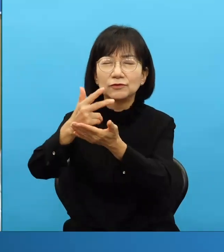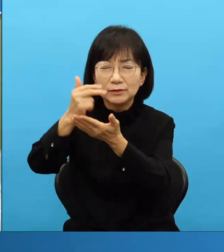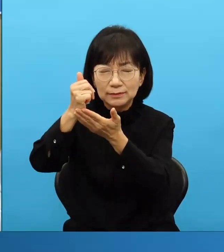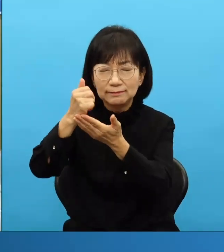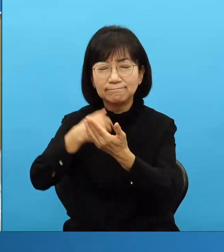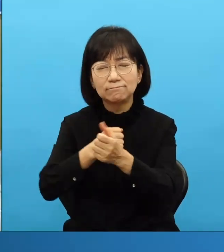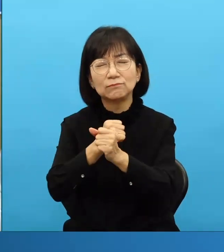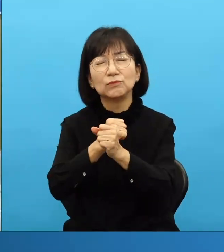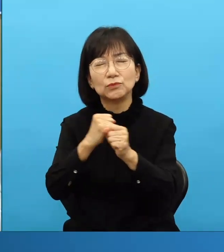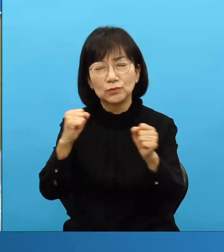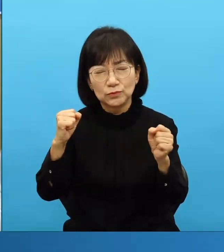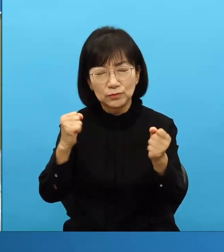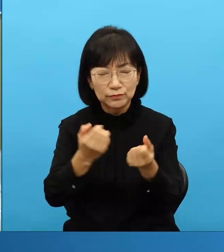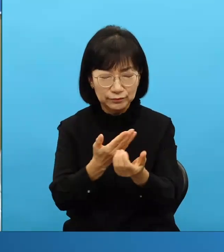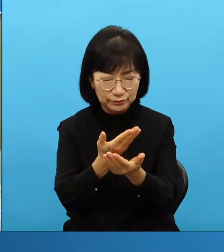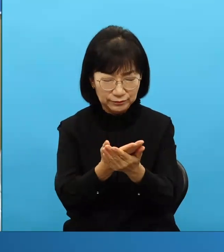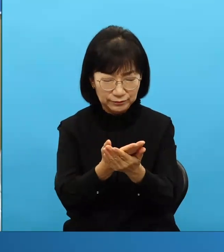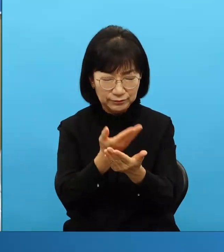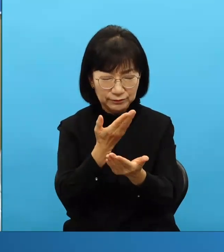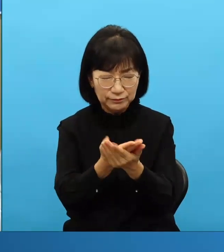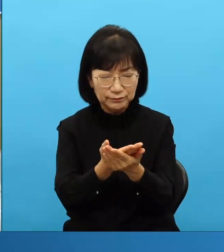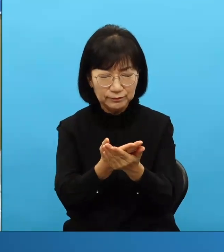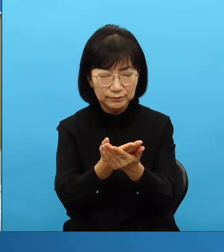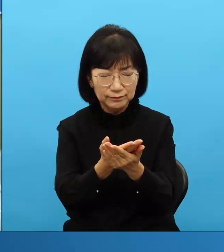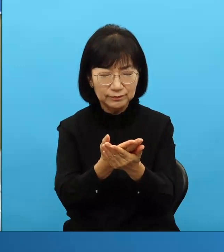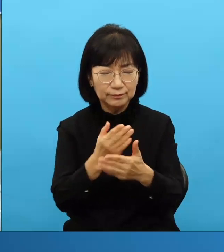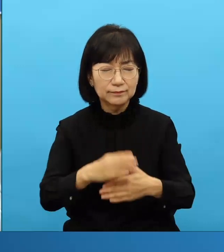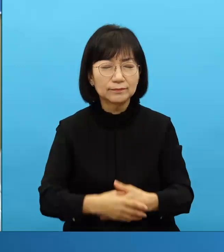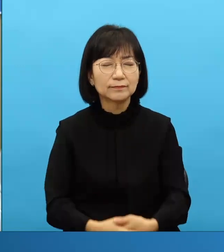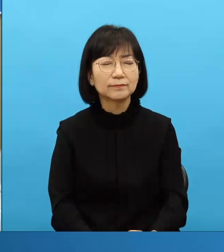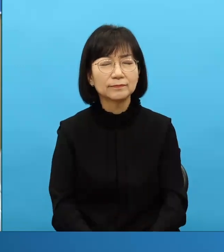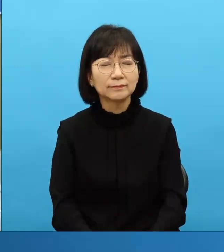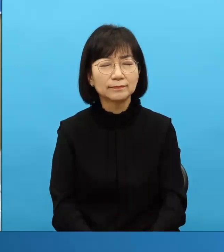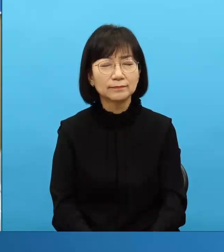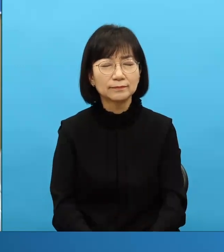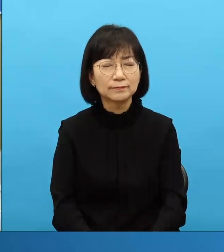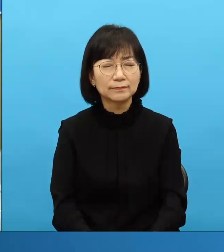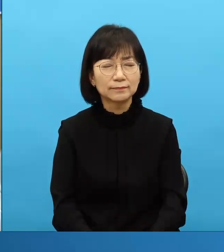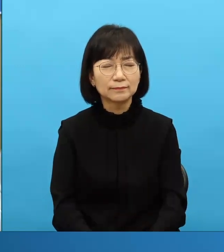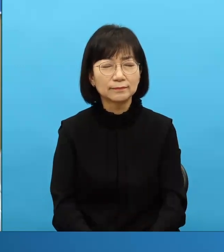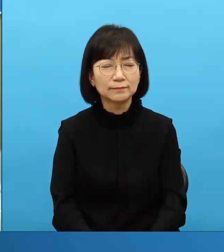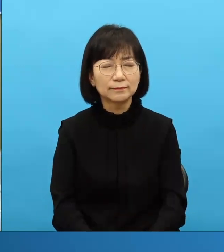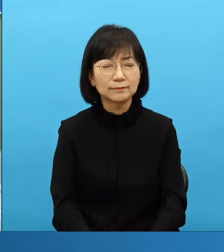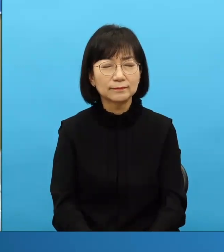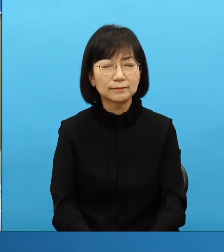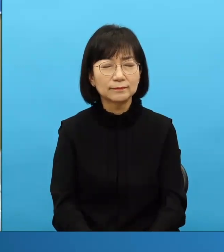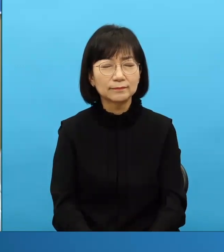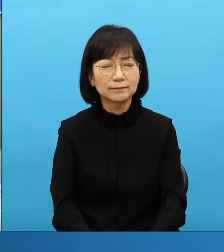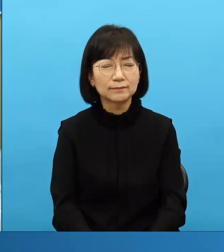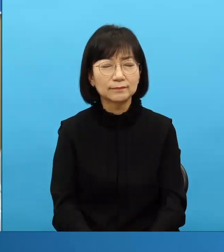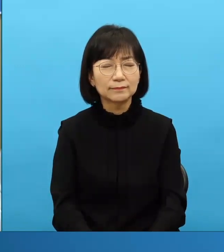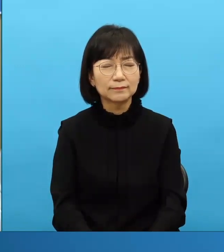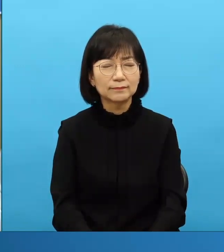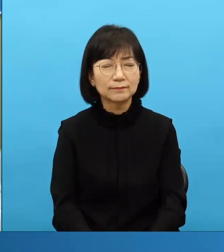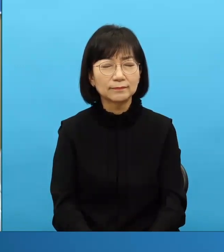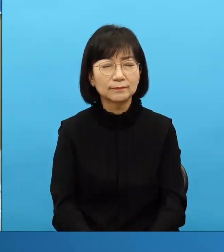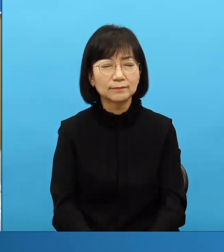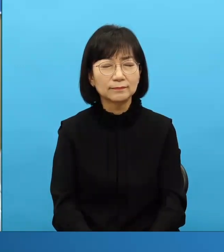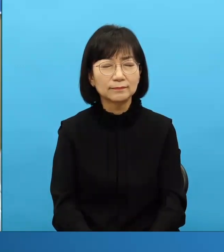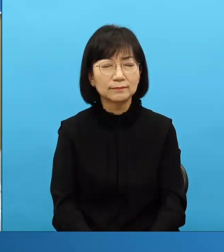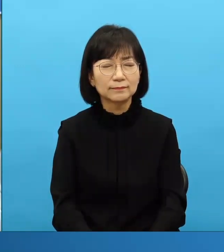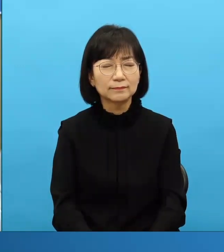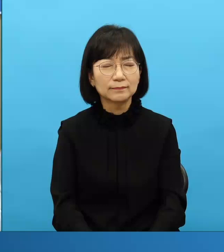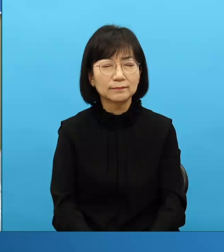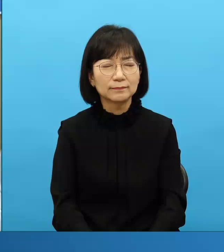living a life that was apart from this world, but living our life seized to our tendencies and flesh rather than in the essence of Christ. God of mercy, please